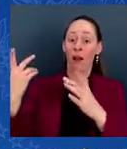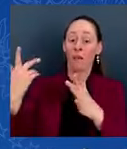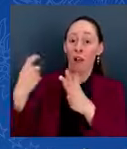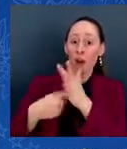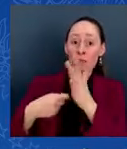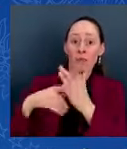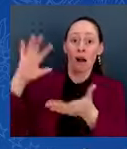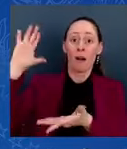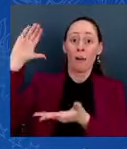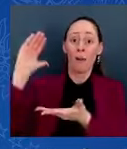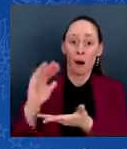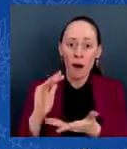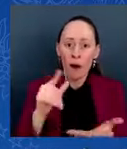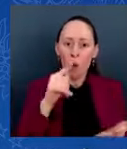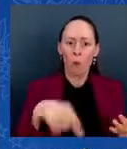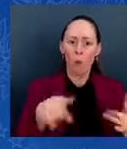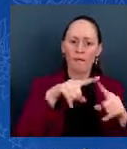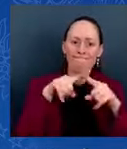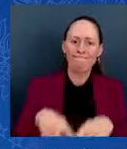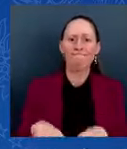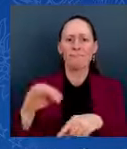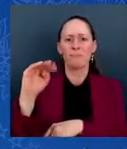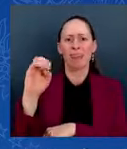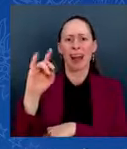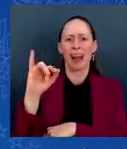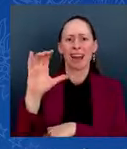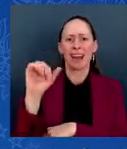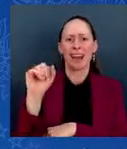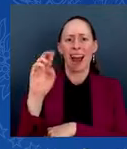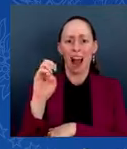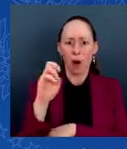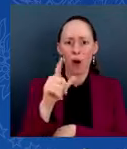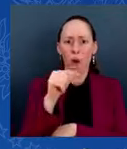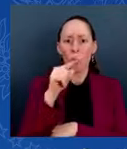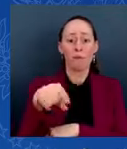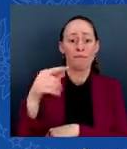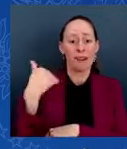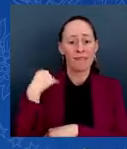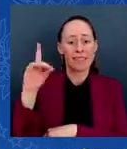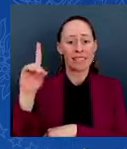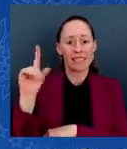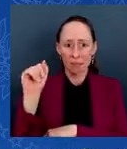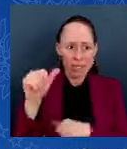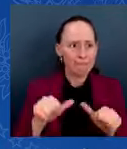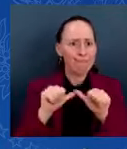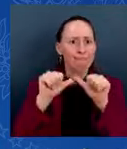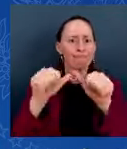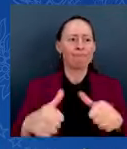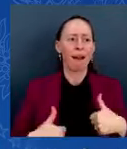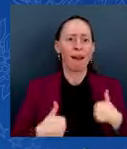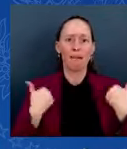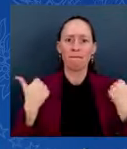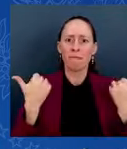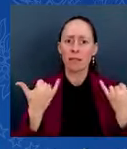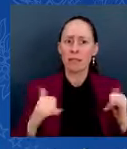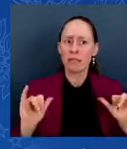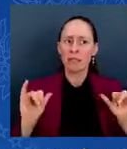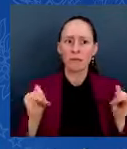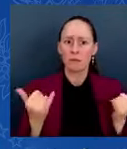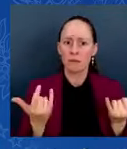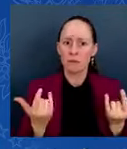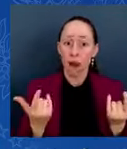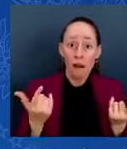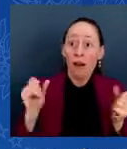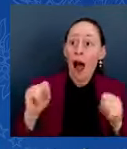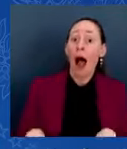have long-term disabilities. And understand, as a result of our negotiations, the government will also pay